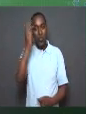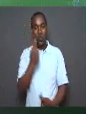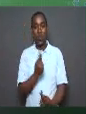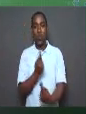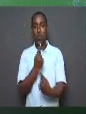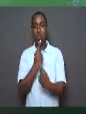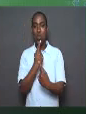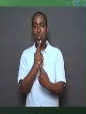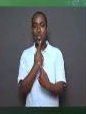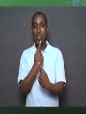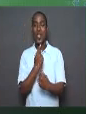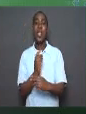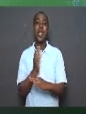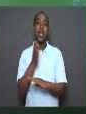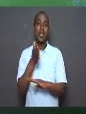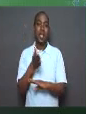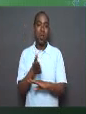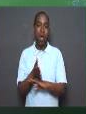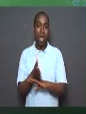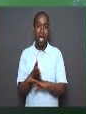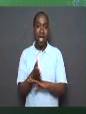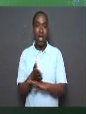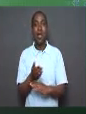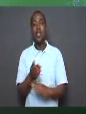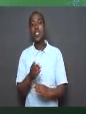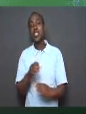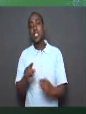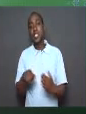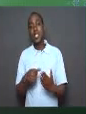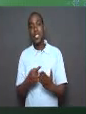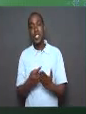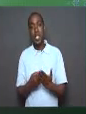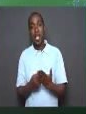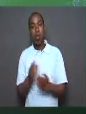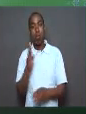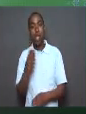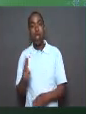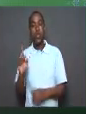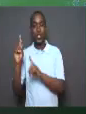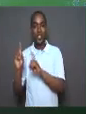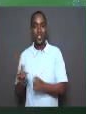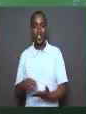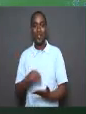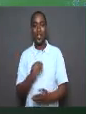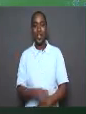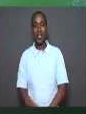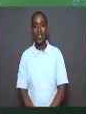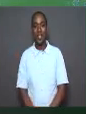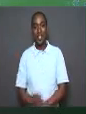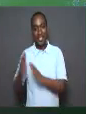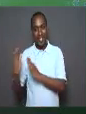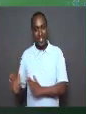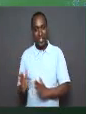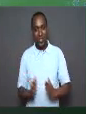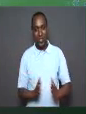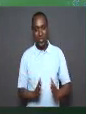proteins, and then we will learn about the Biuret test. Are you ready to